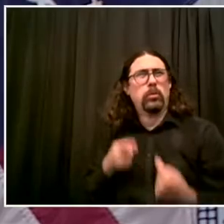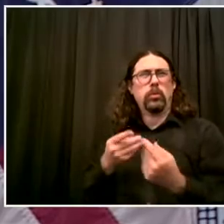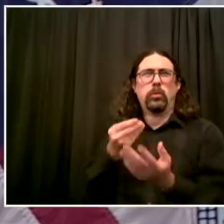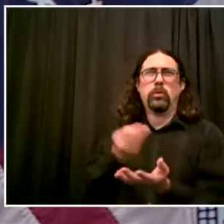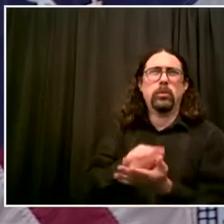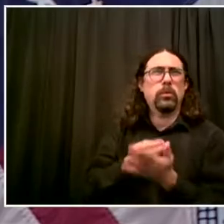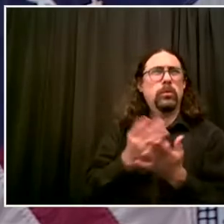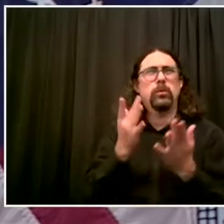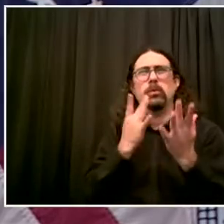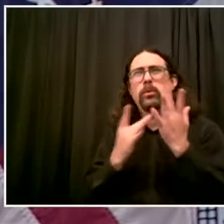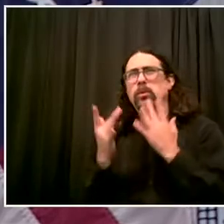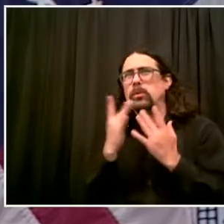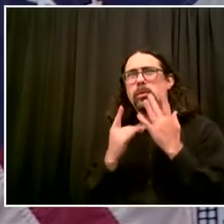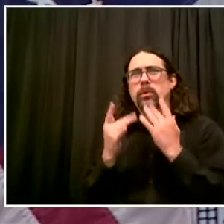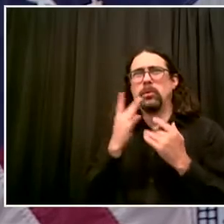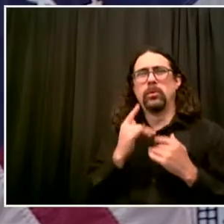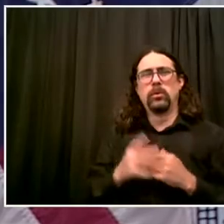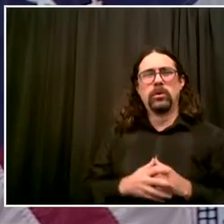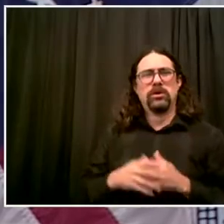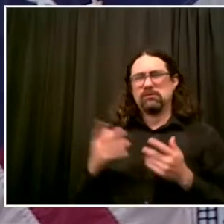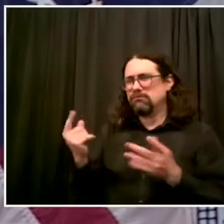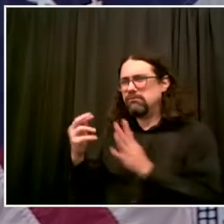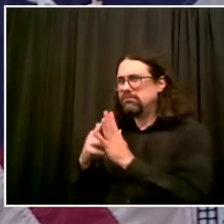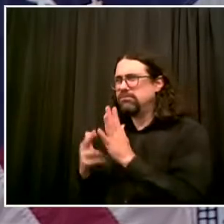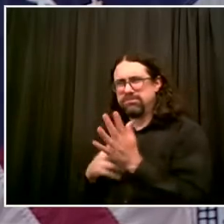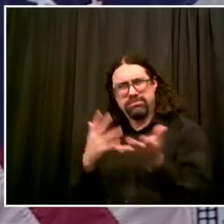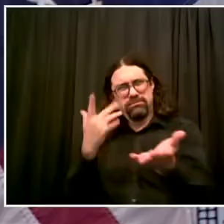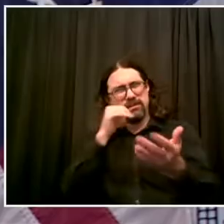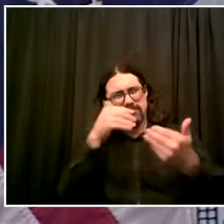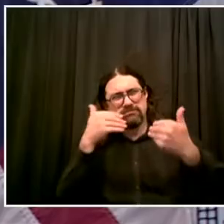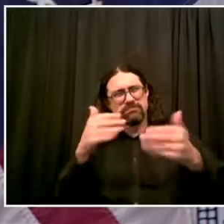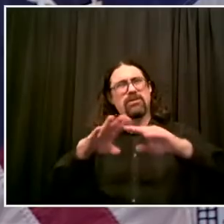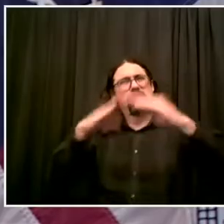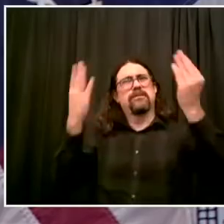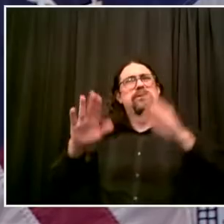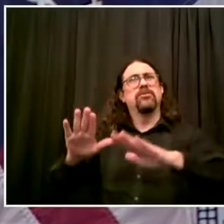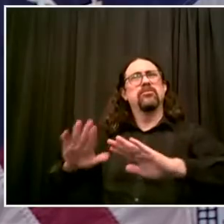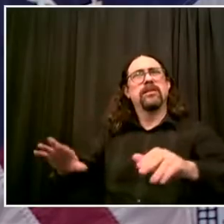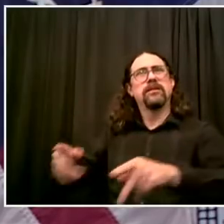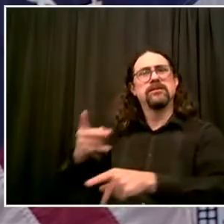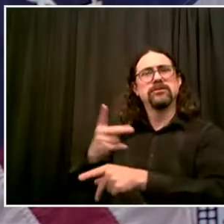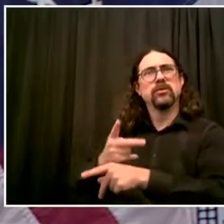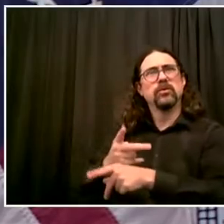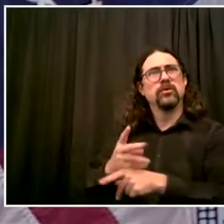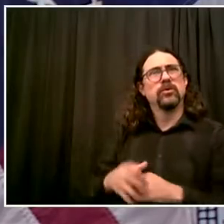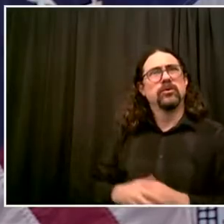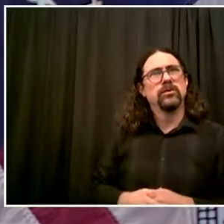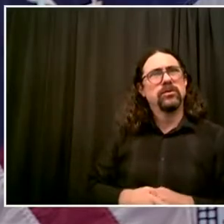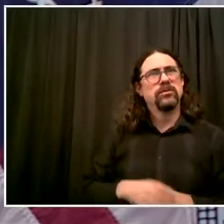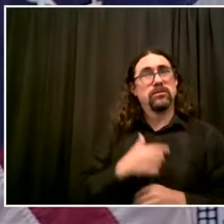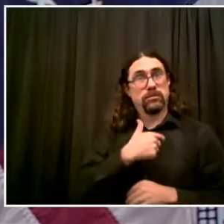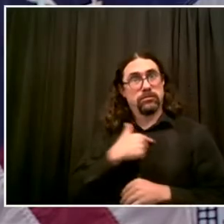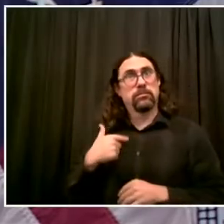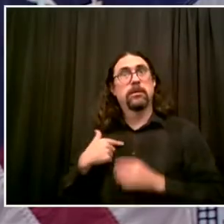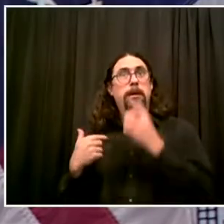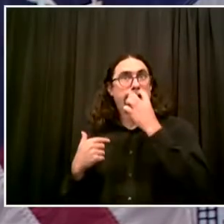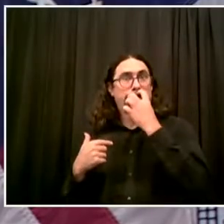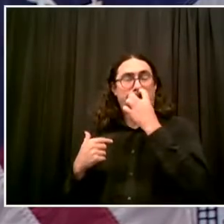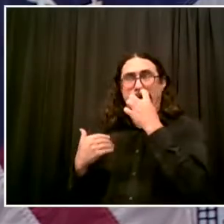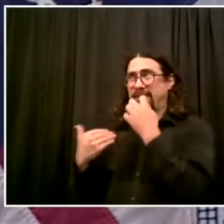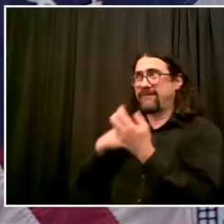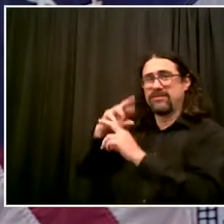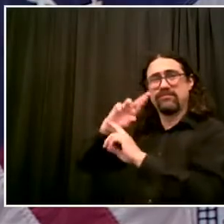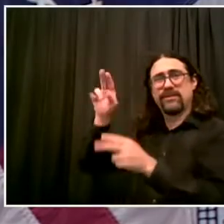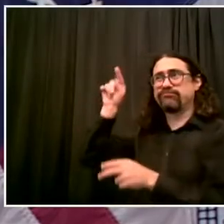they have to actually be open to receive that money by the end of July. So when will centers know when they can reopen and